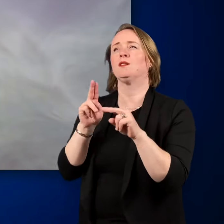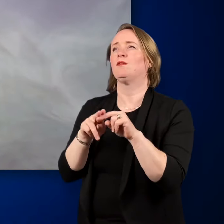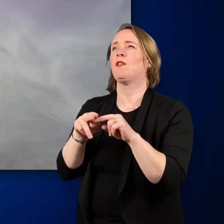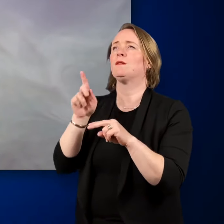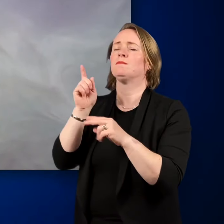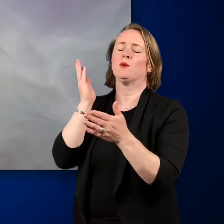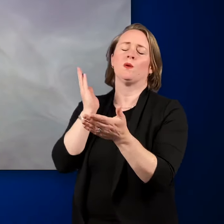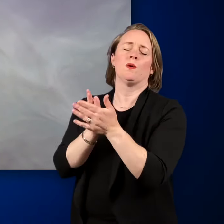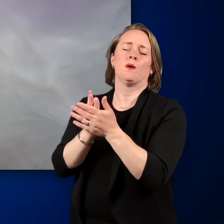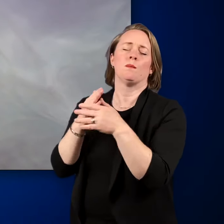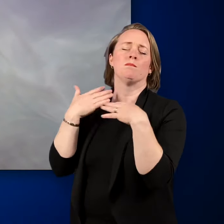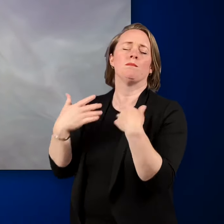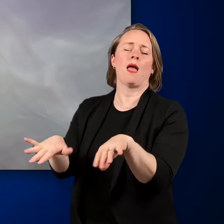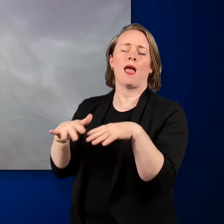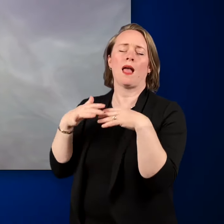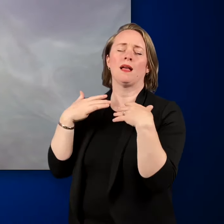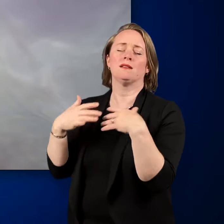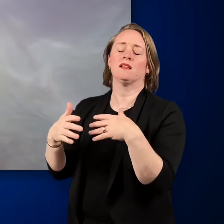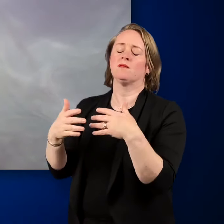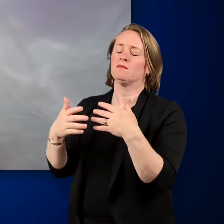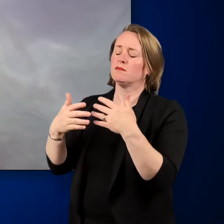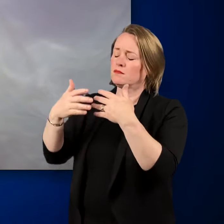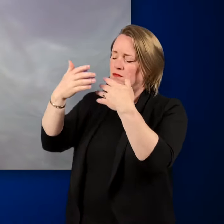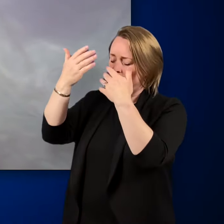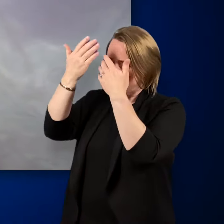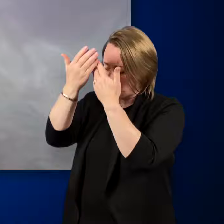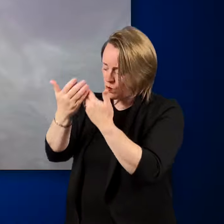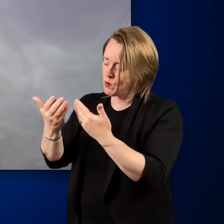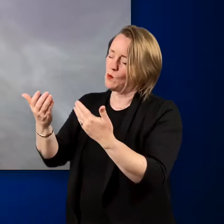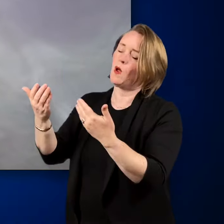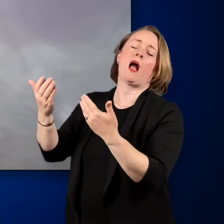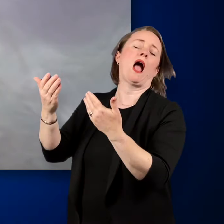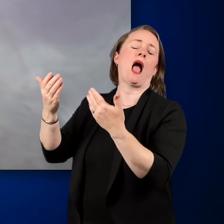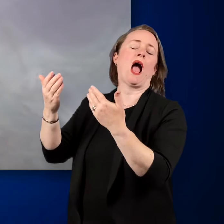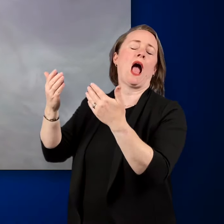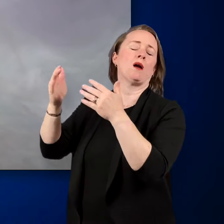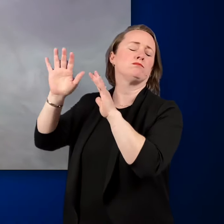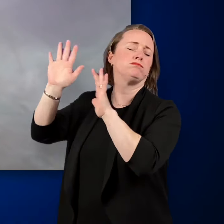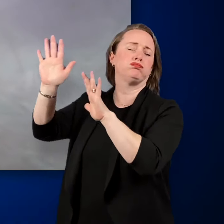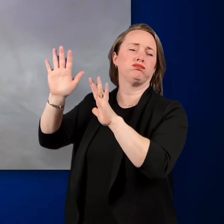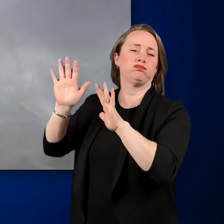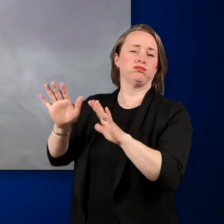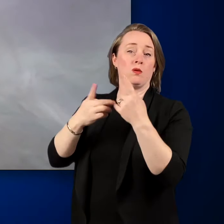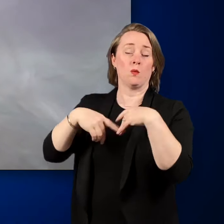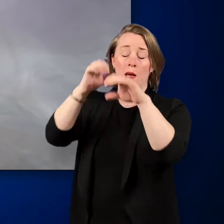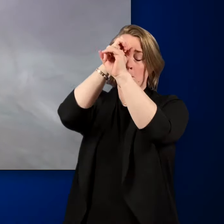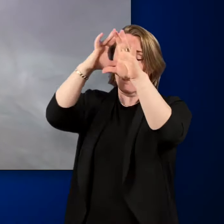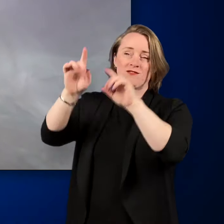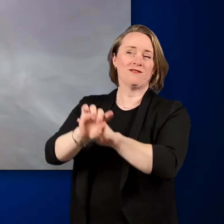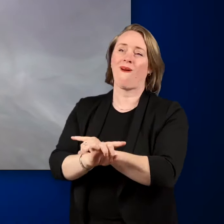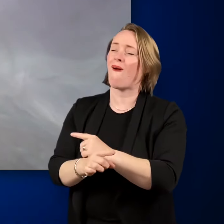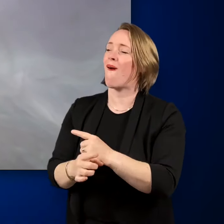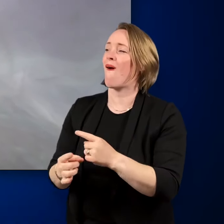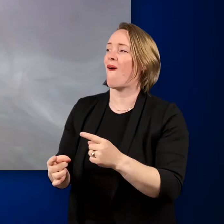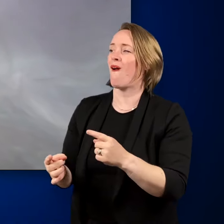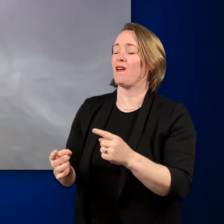So amazing, so majestic, so magnificent, more than we can ever dream of, more than we could ever hope for,